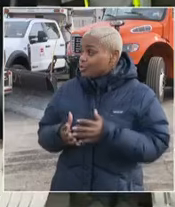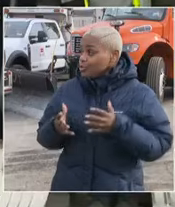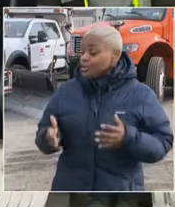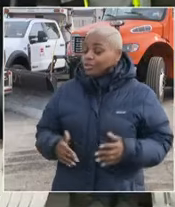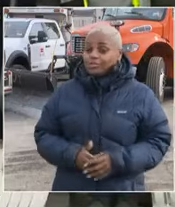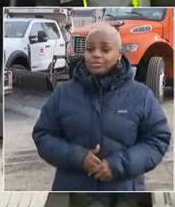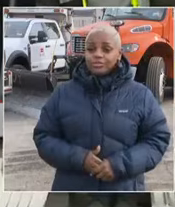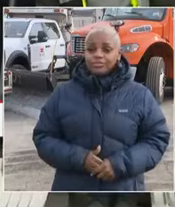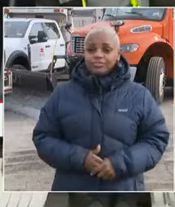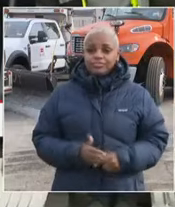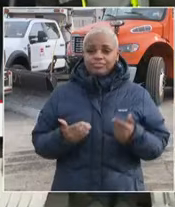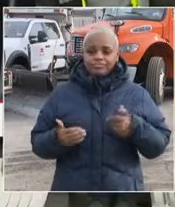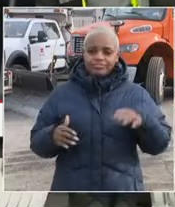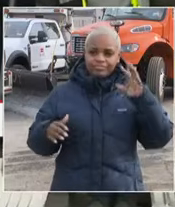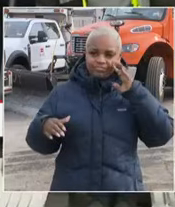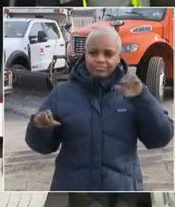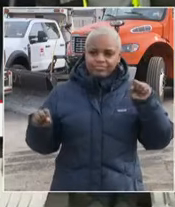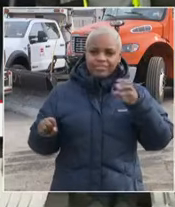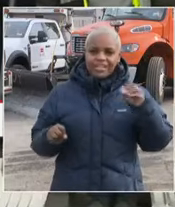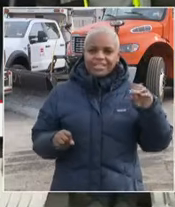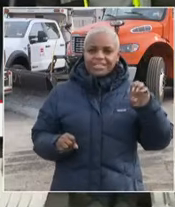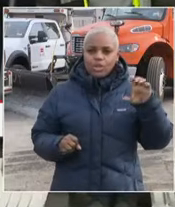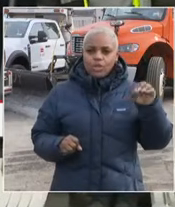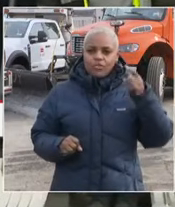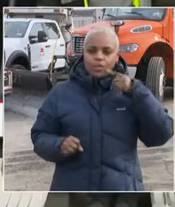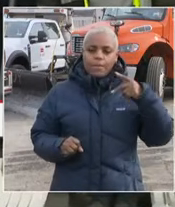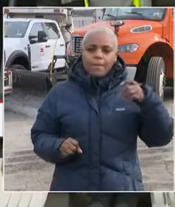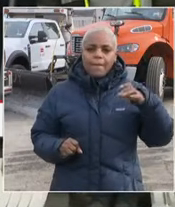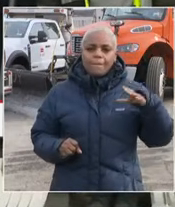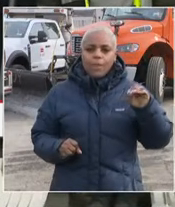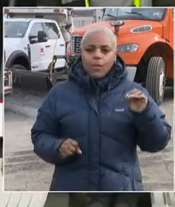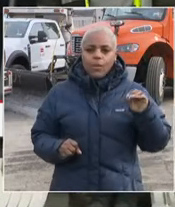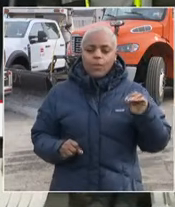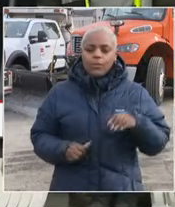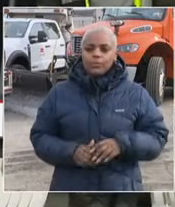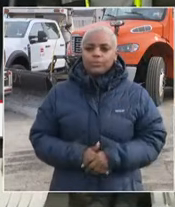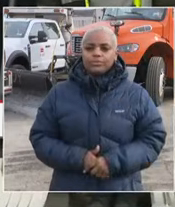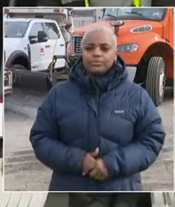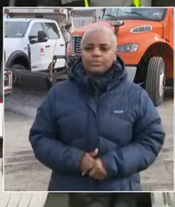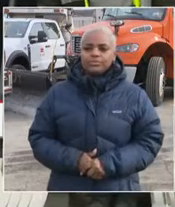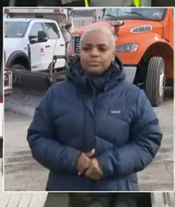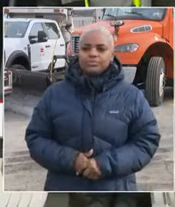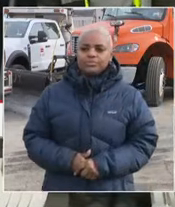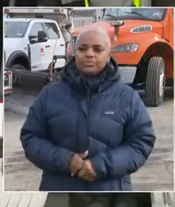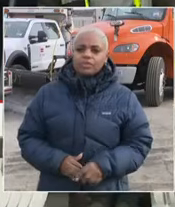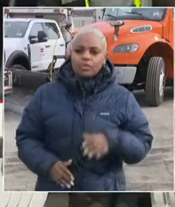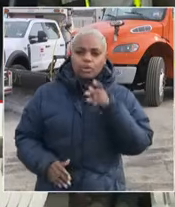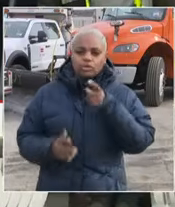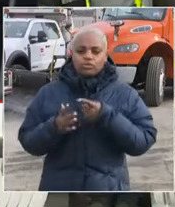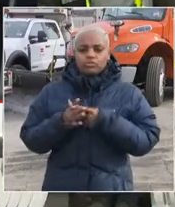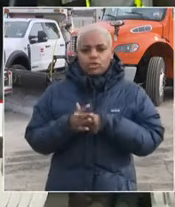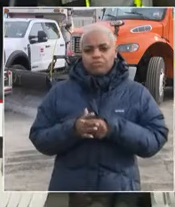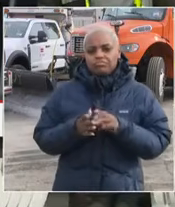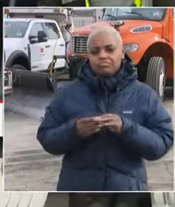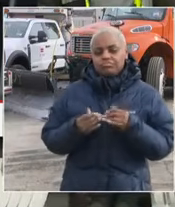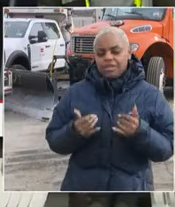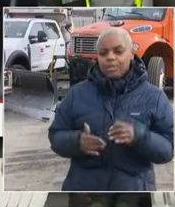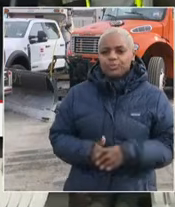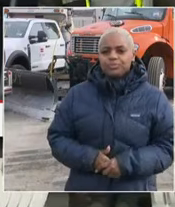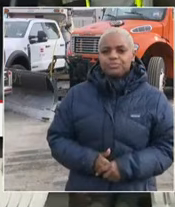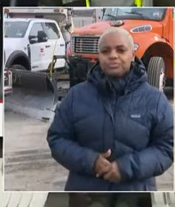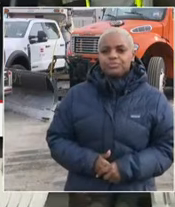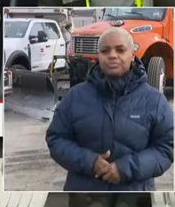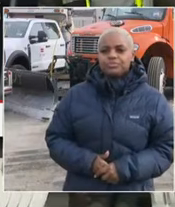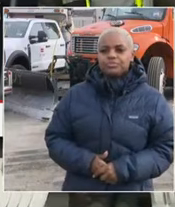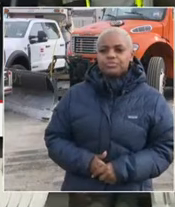of Pepco Holdings. And I'll start by saying, as you listen to the weather, as you listen to the different report outs, for us,